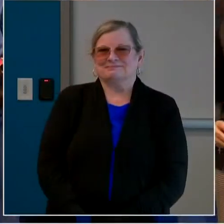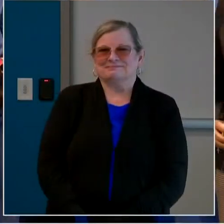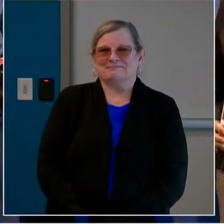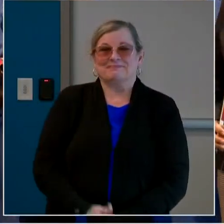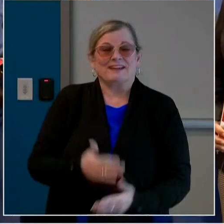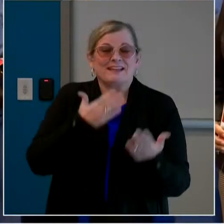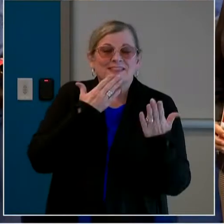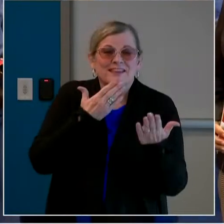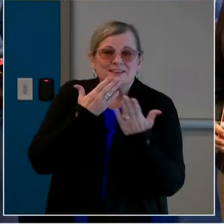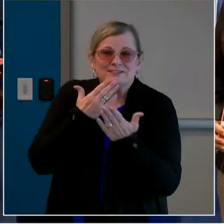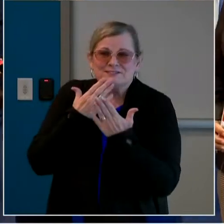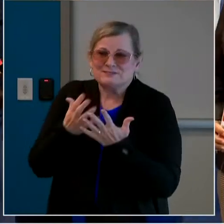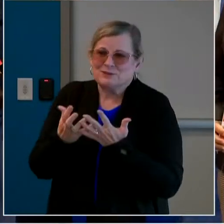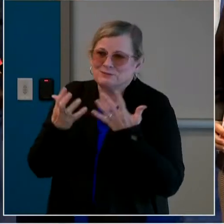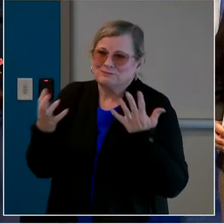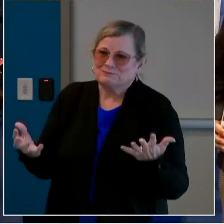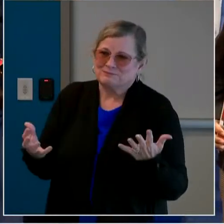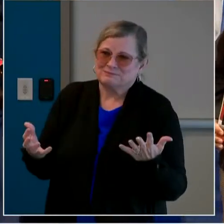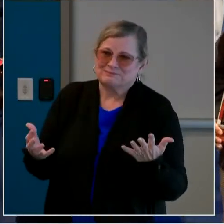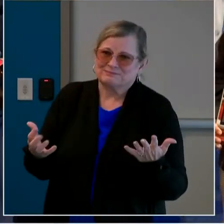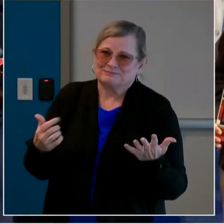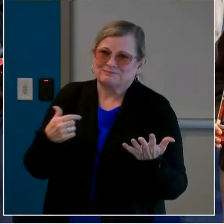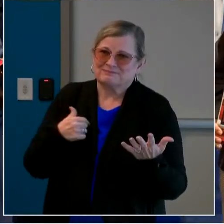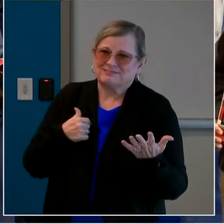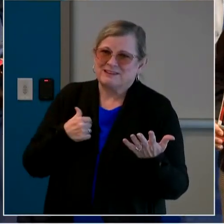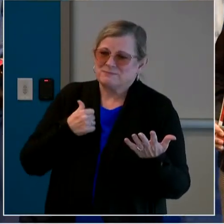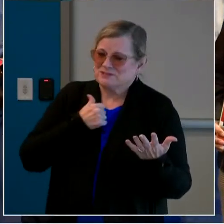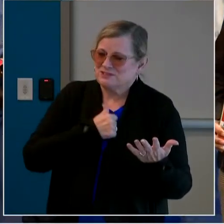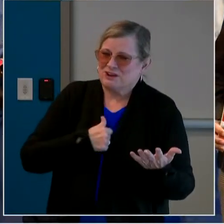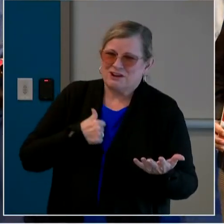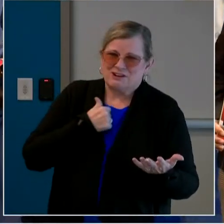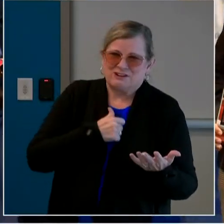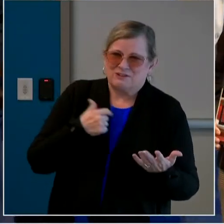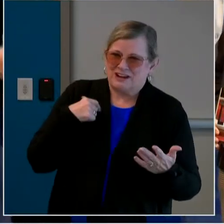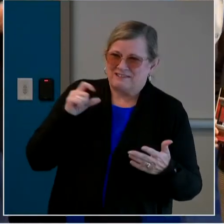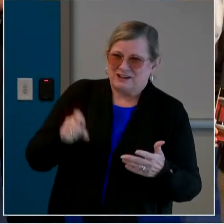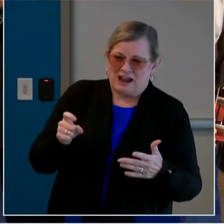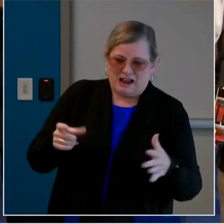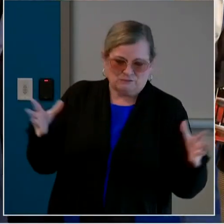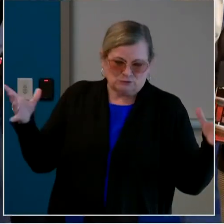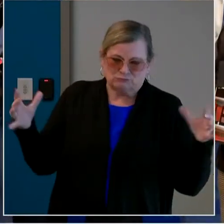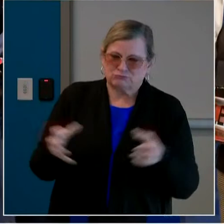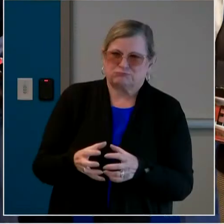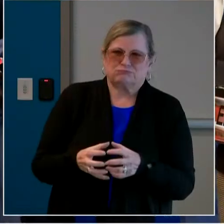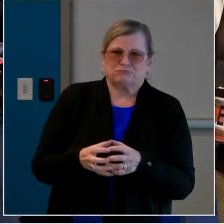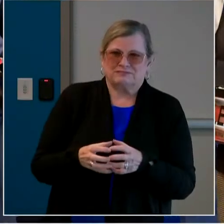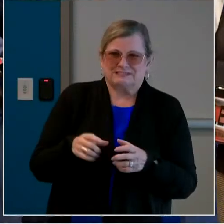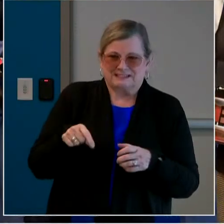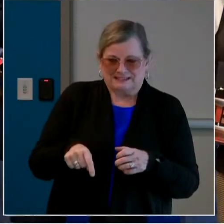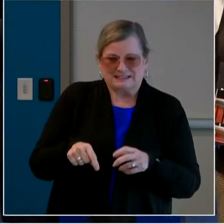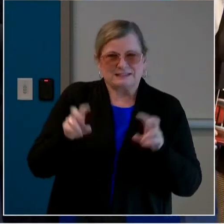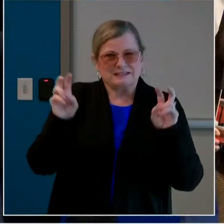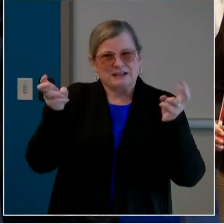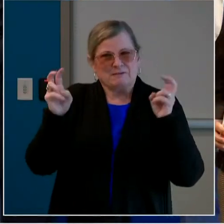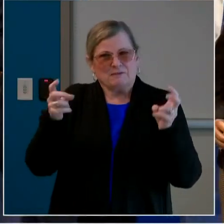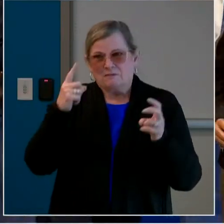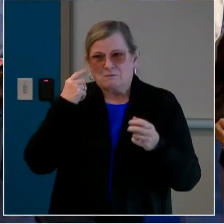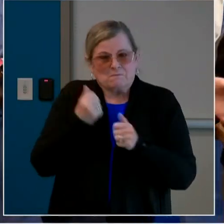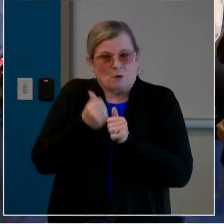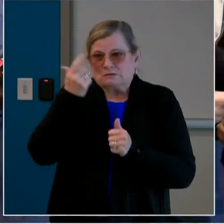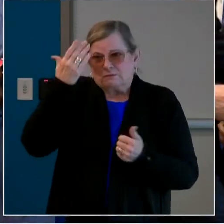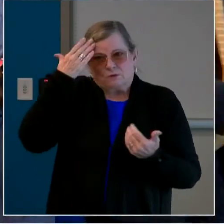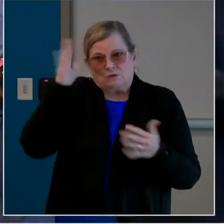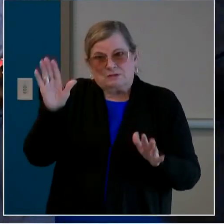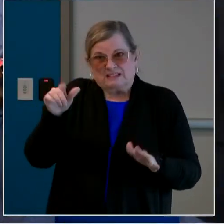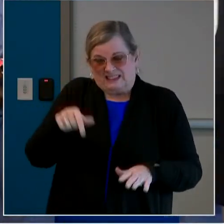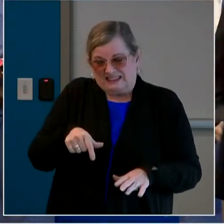much. I'm sorry that we're all gathered here today on this particular topic. Most of you probably don't know that this is the issue that actually led me to